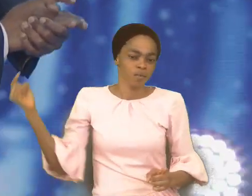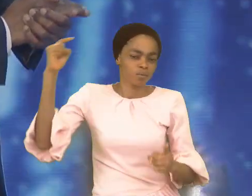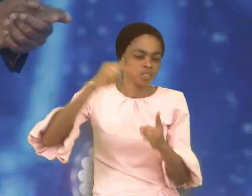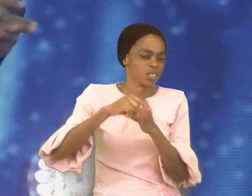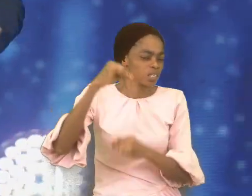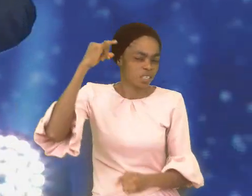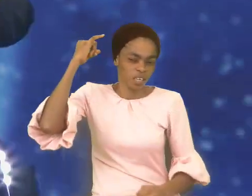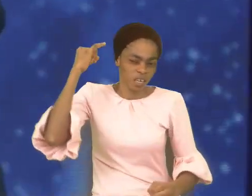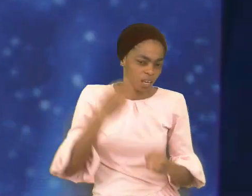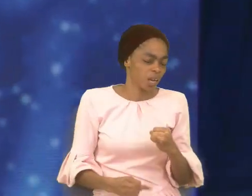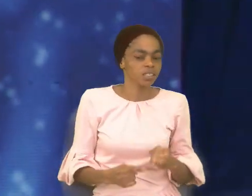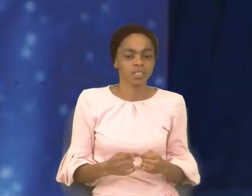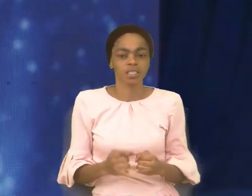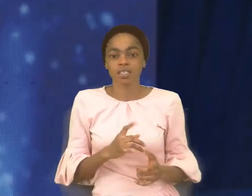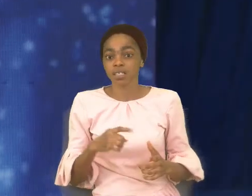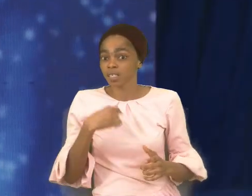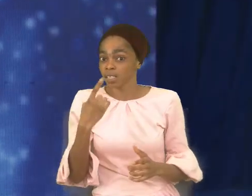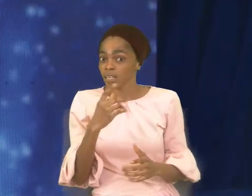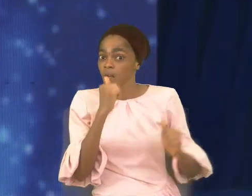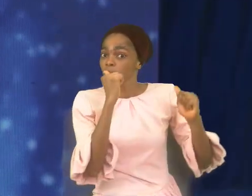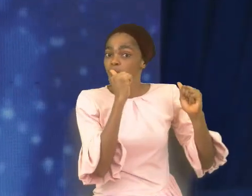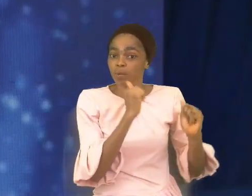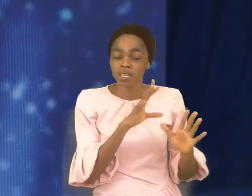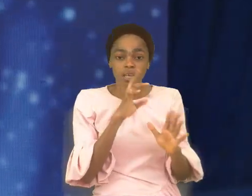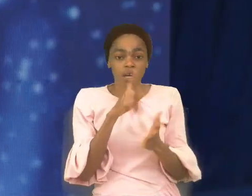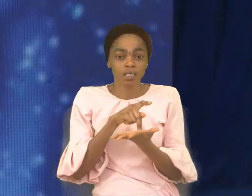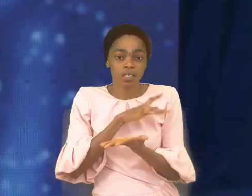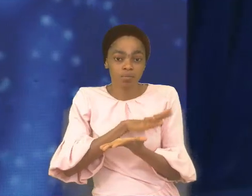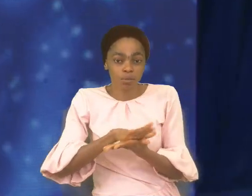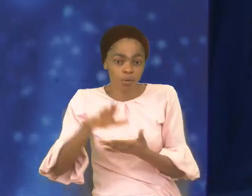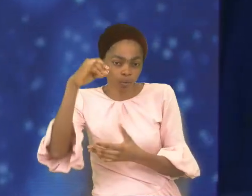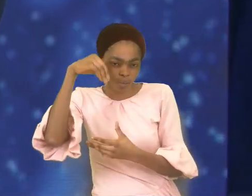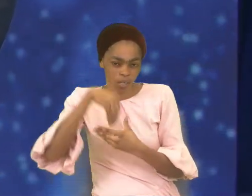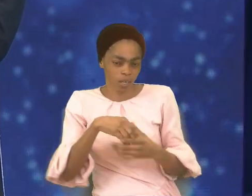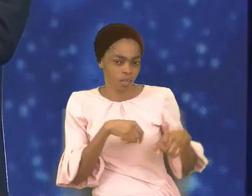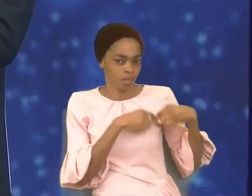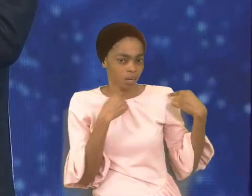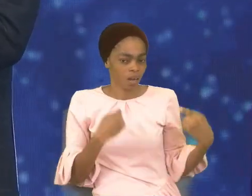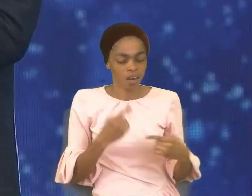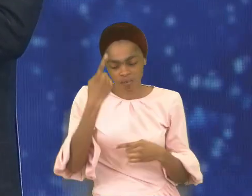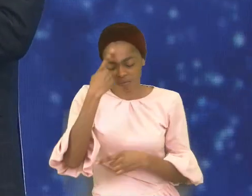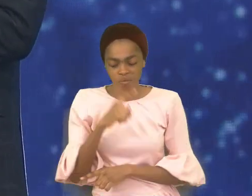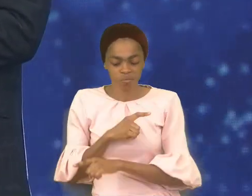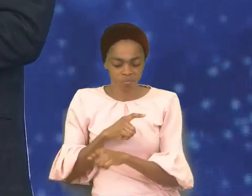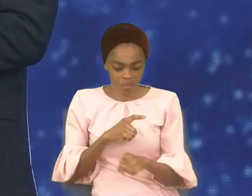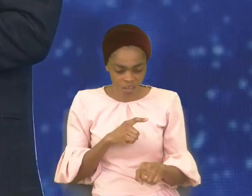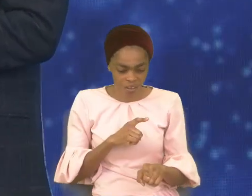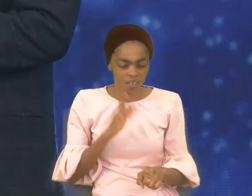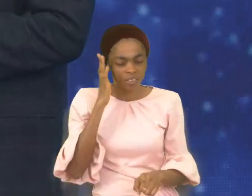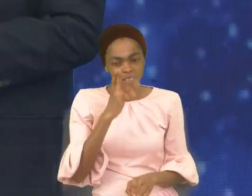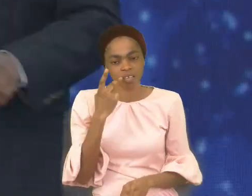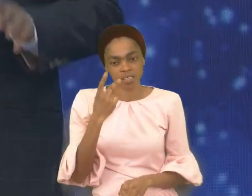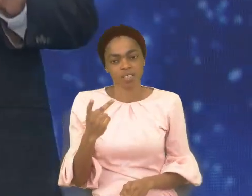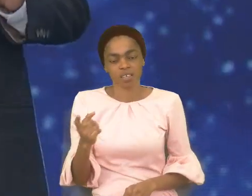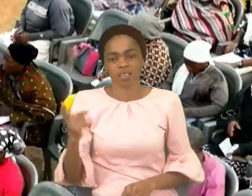pure in heart, for they shall see God. In 1 John chapter 3, reading from verse